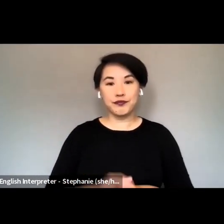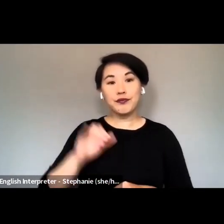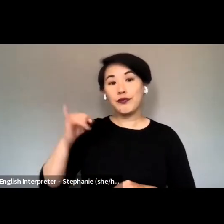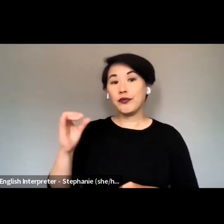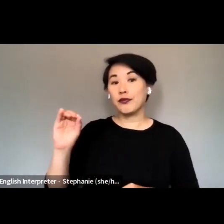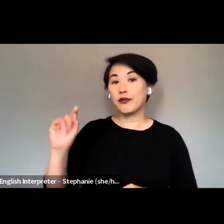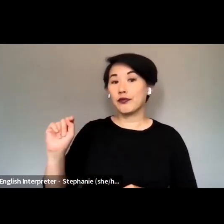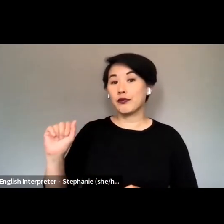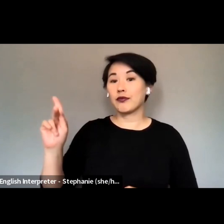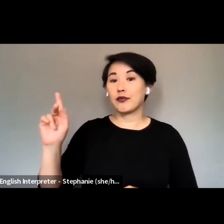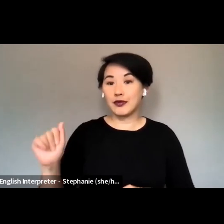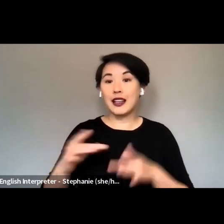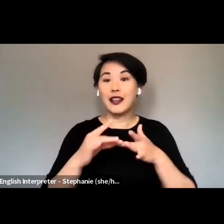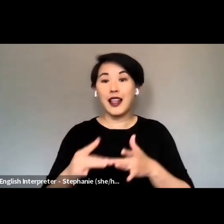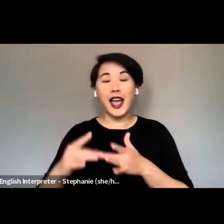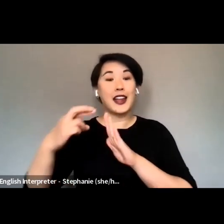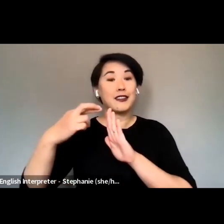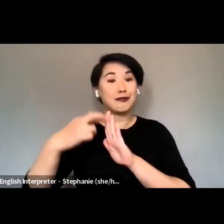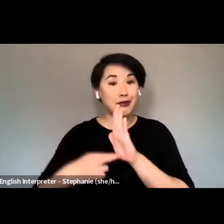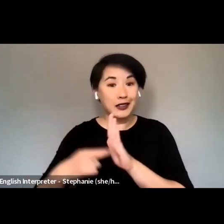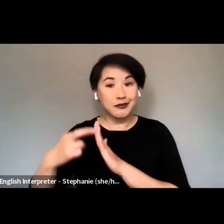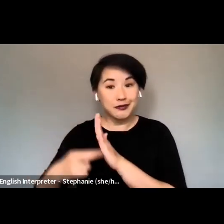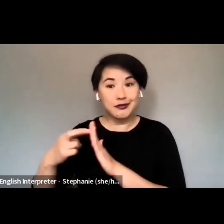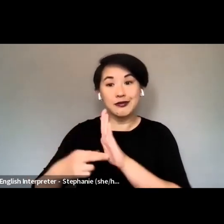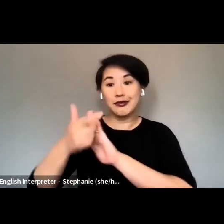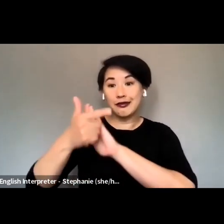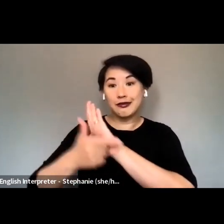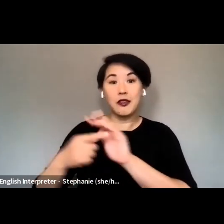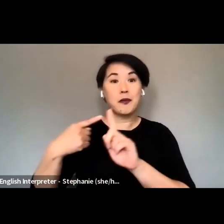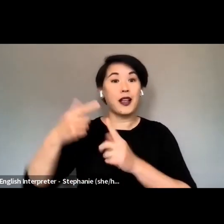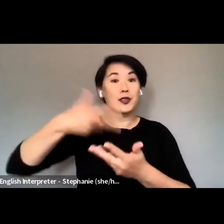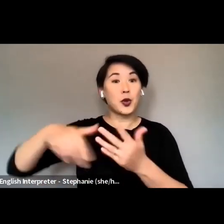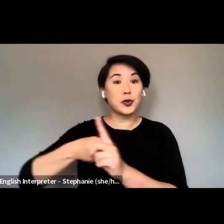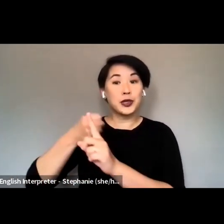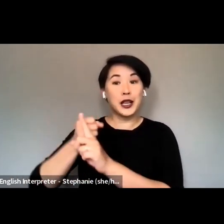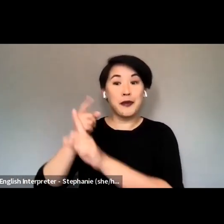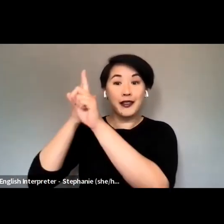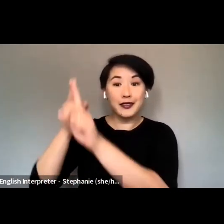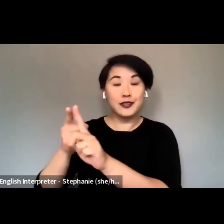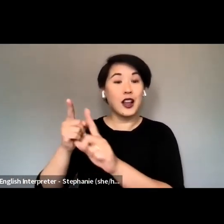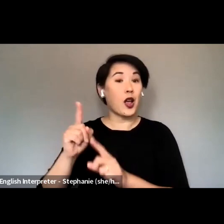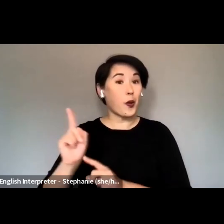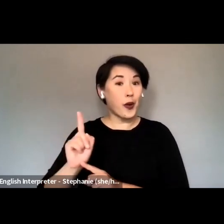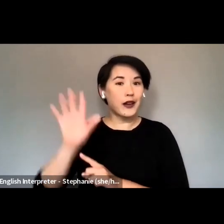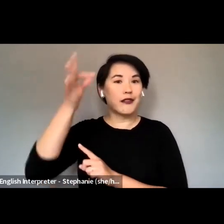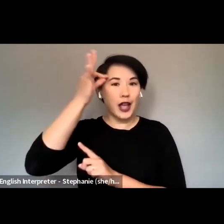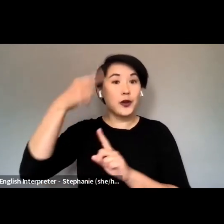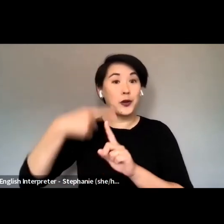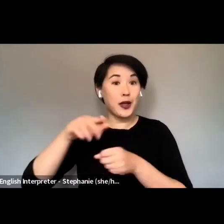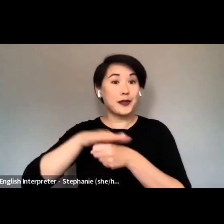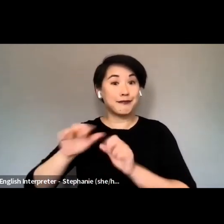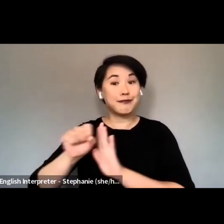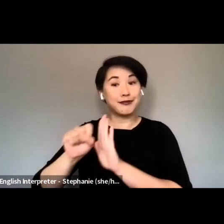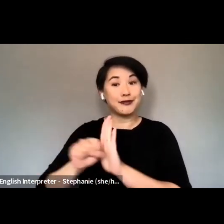Jotaka has led regulatory, legislative, and social impact initiatives at the federal and state level for leading